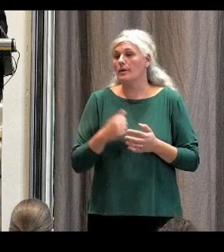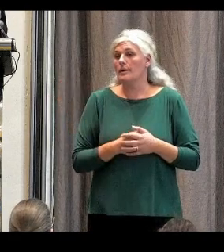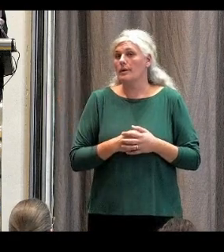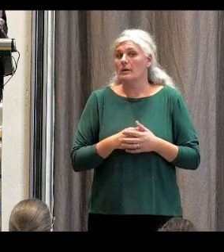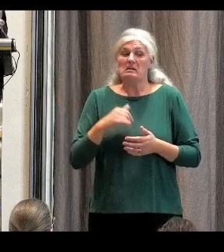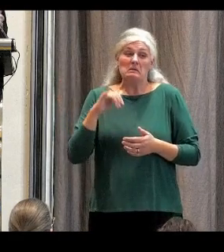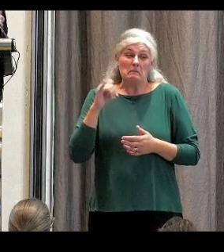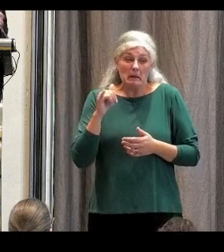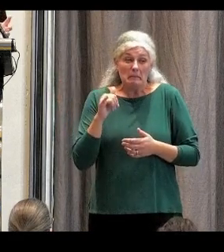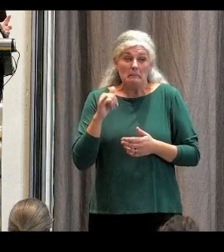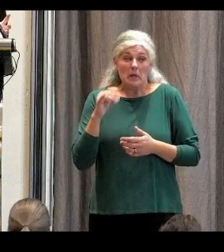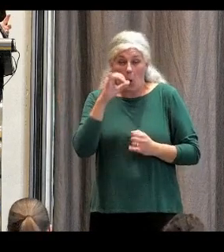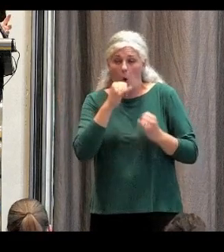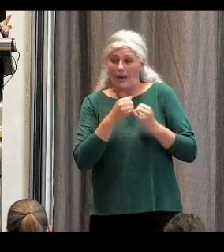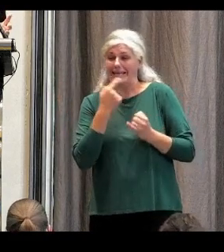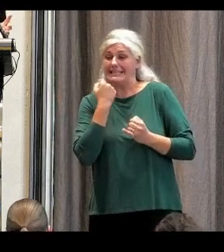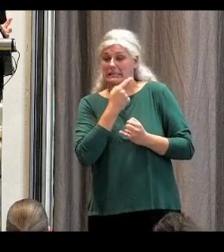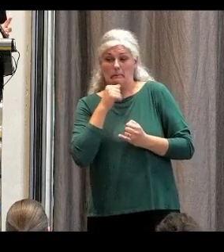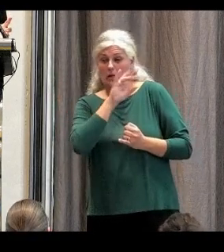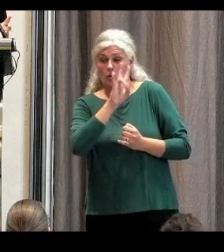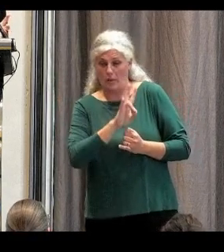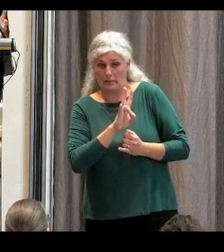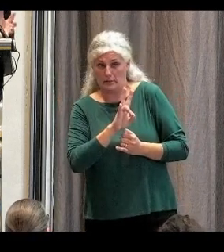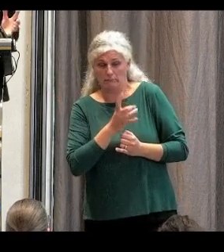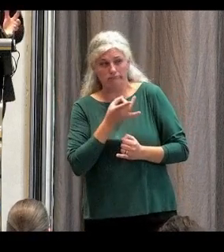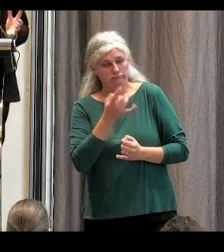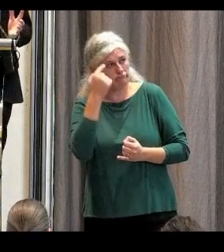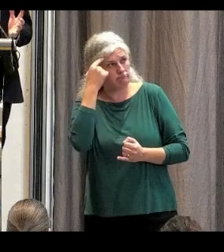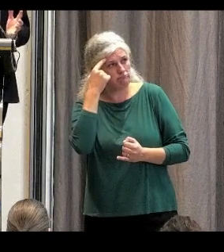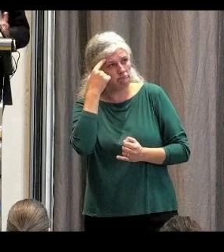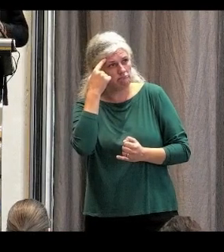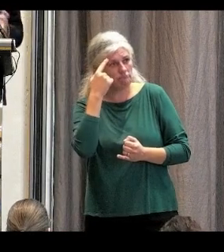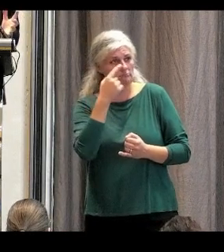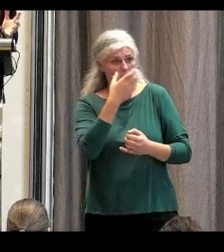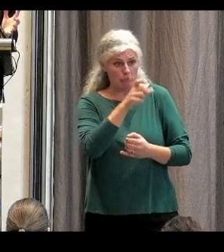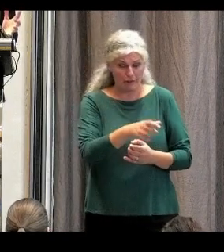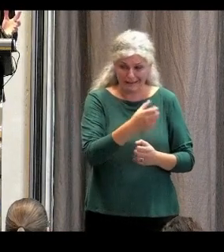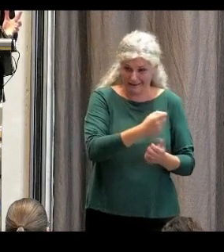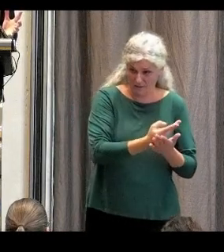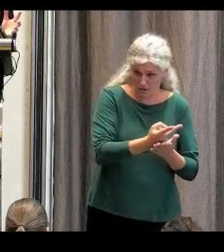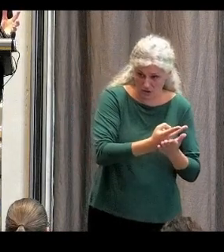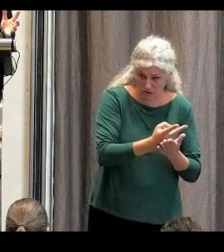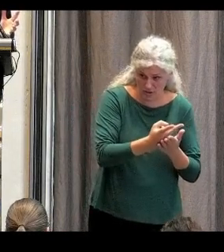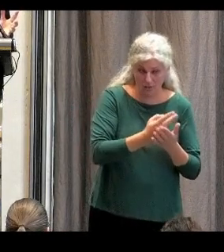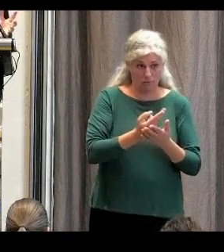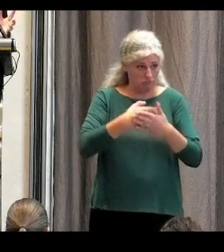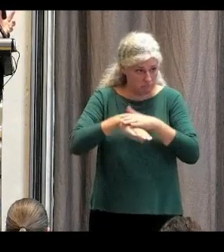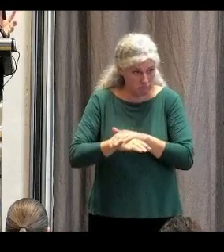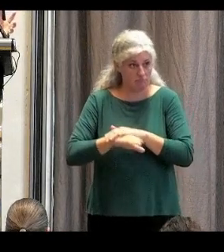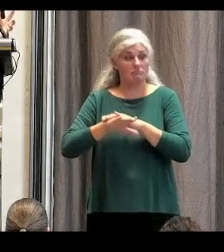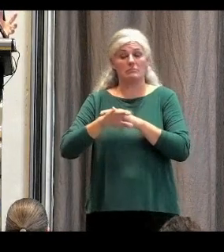it might seem a really simple question to ask, well, has the person had a seizure? Has the episode that took them to the emergency